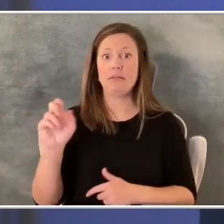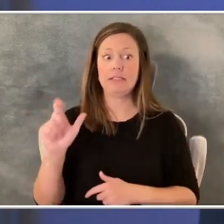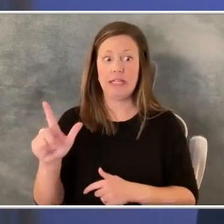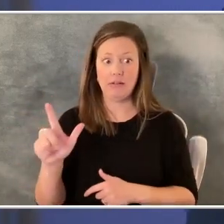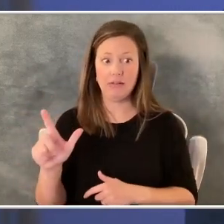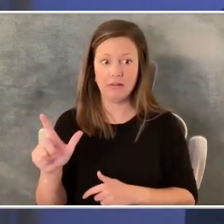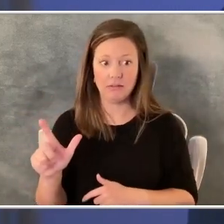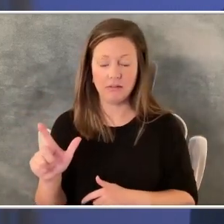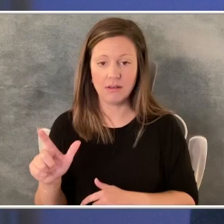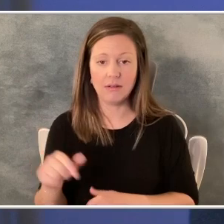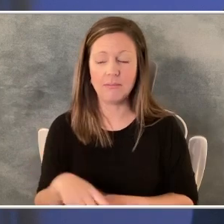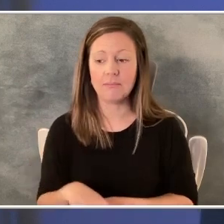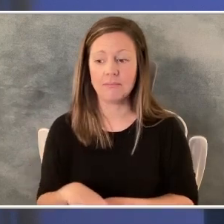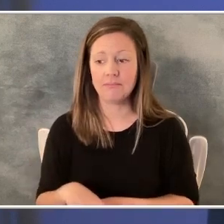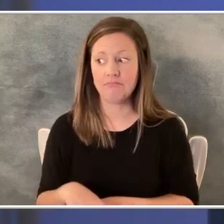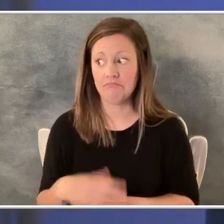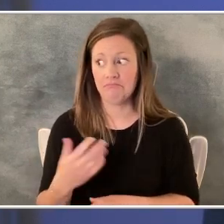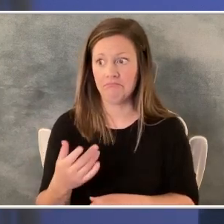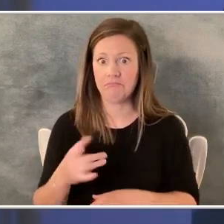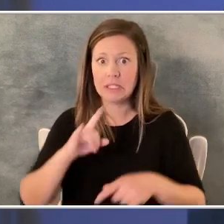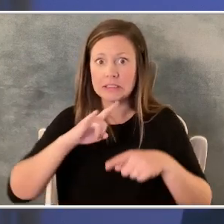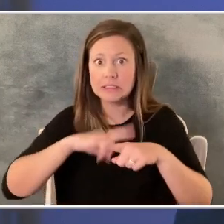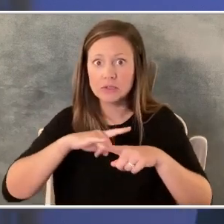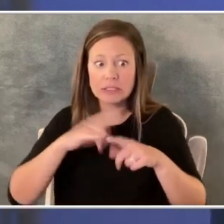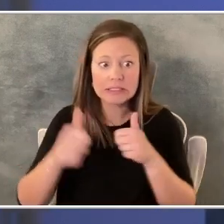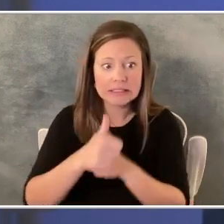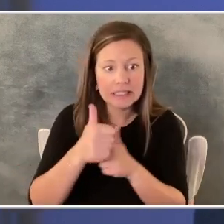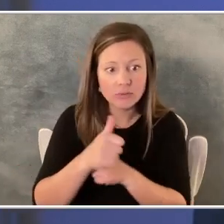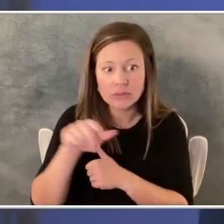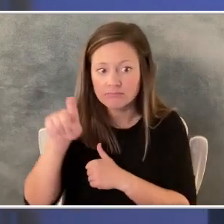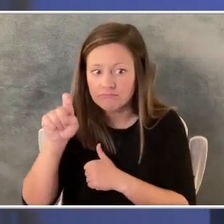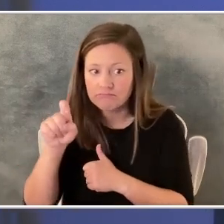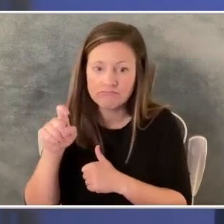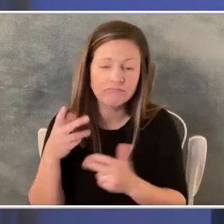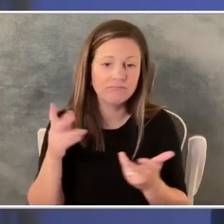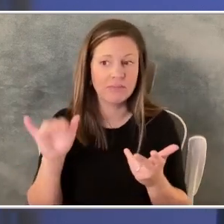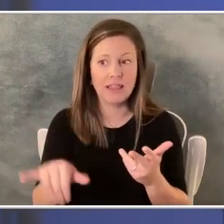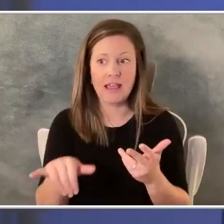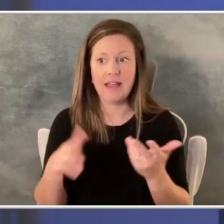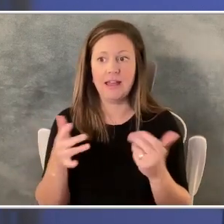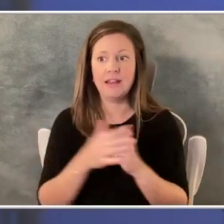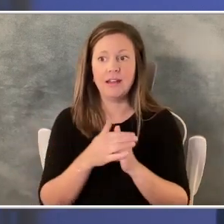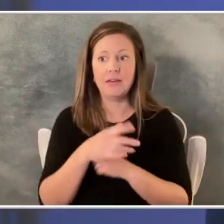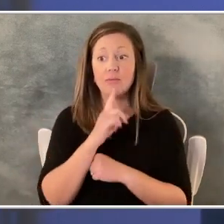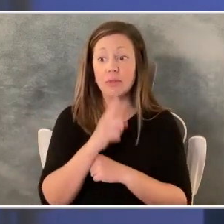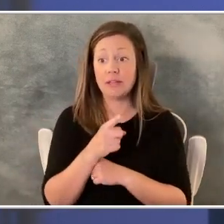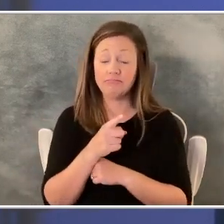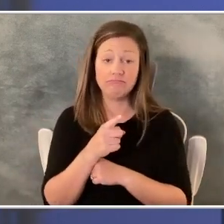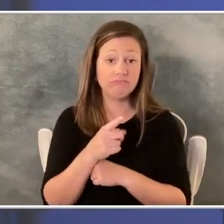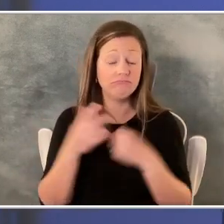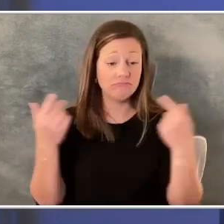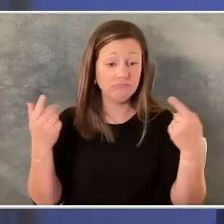Is cigarette smoking dangerous or not? And it was concluded, and our society